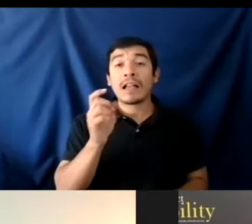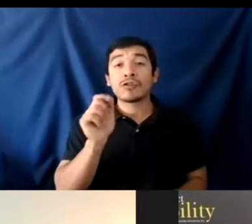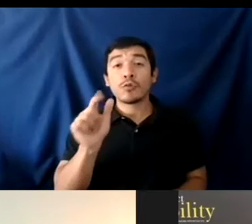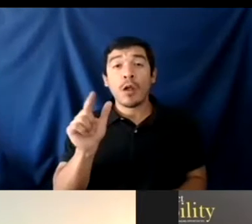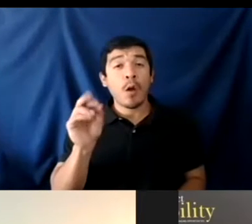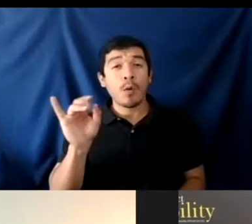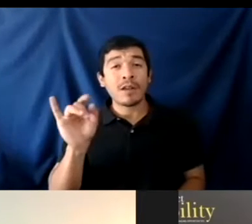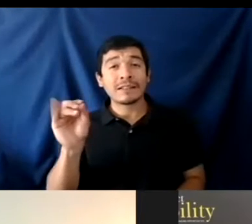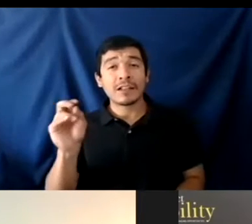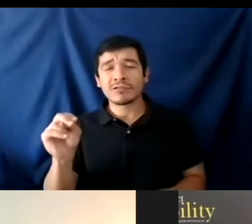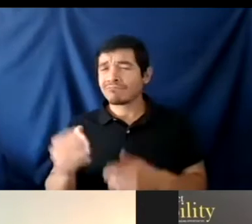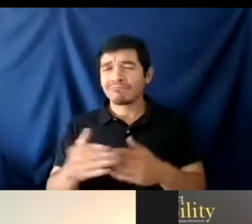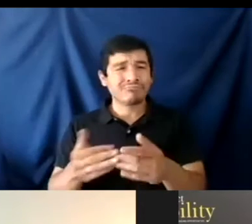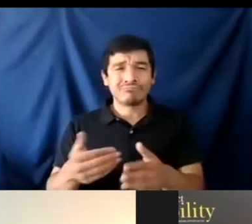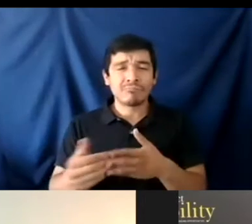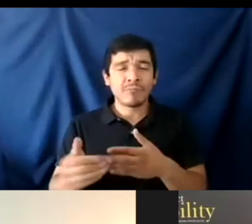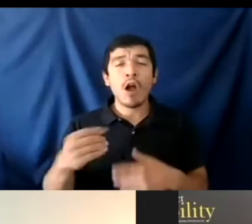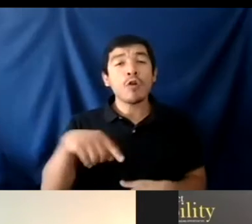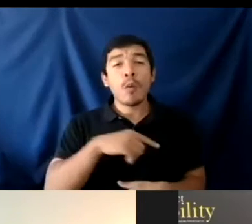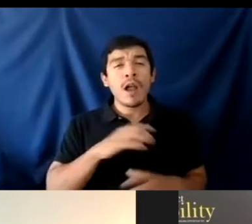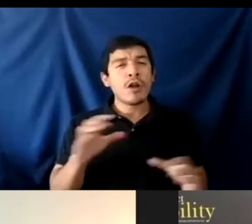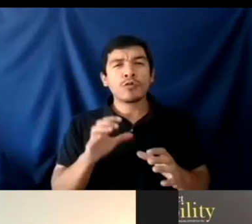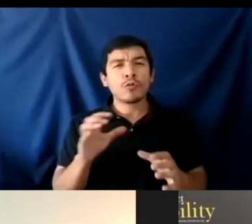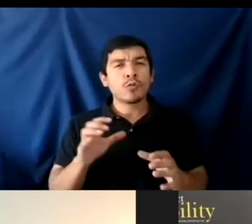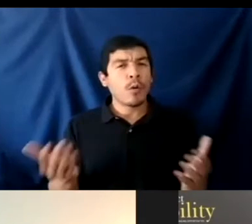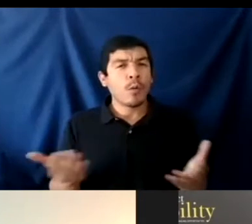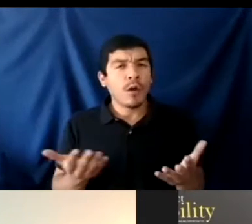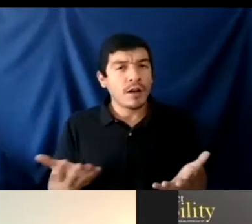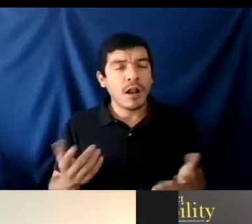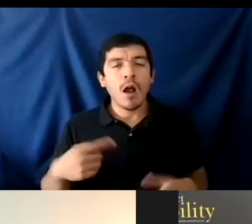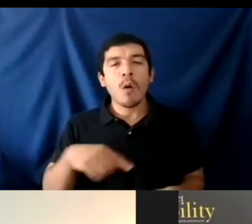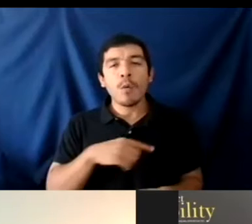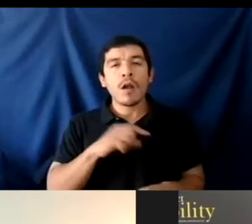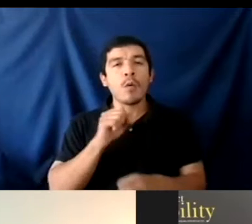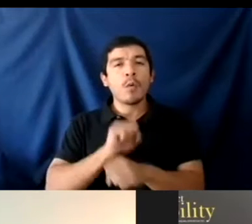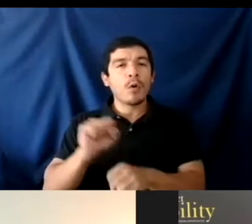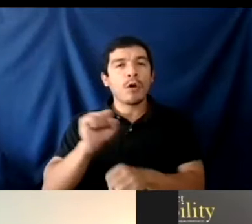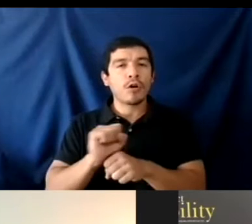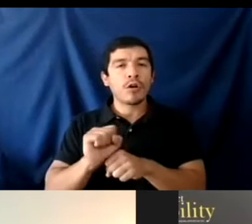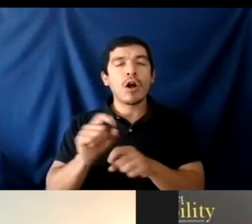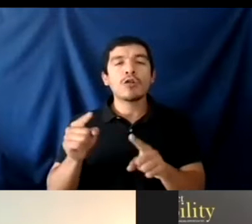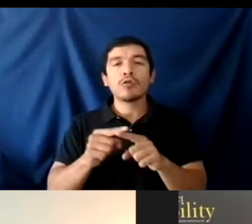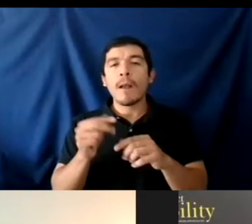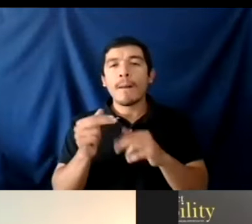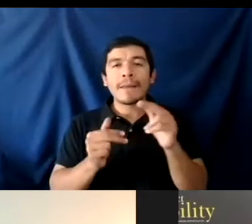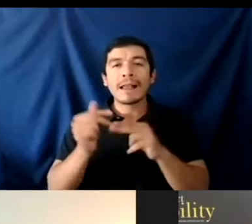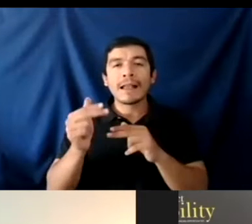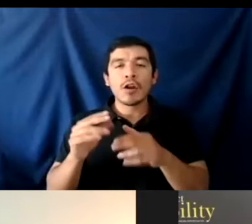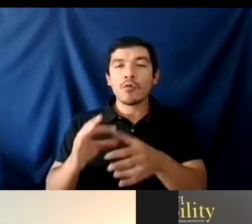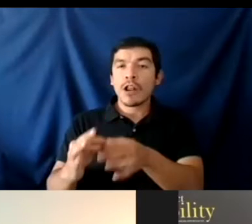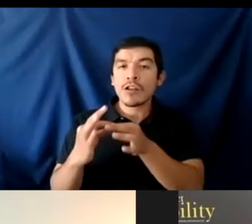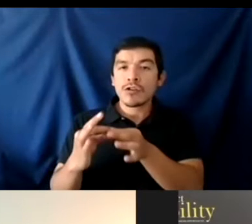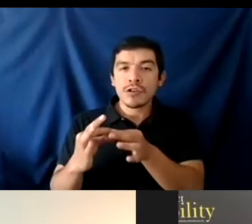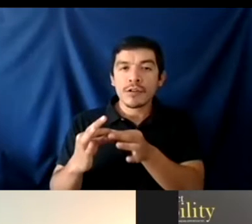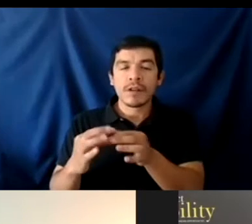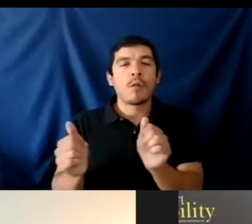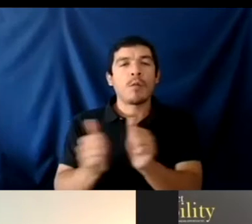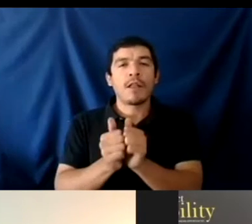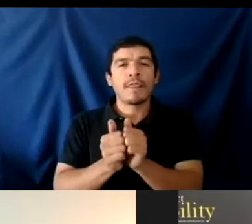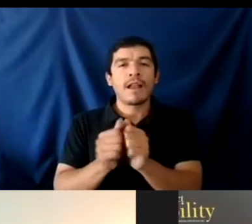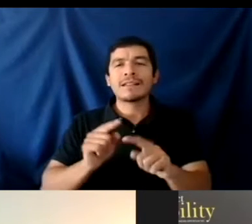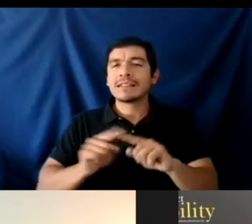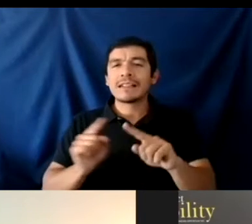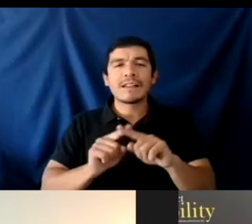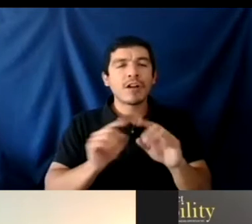so forth. And so what we do actively is we work to build relationships with